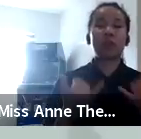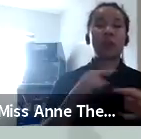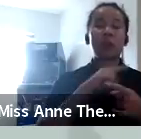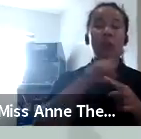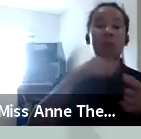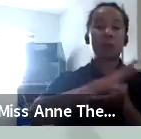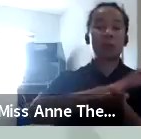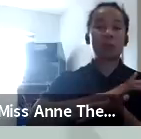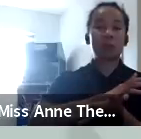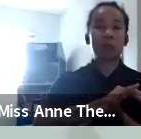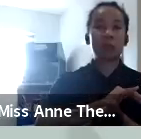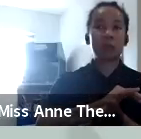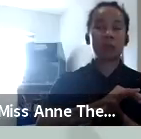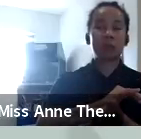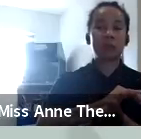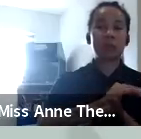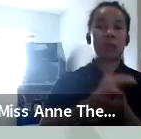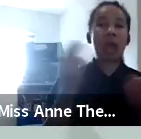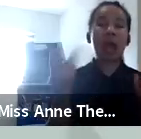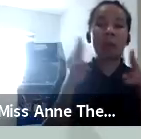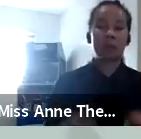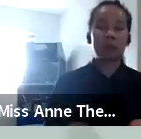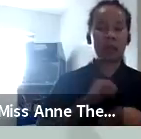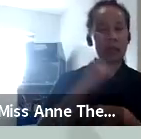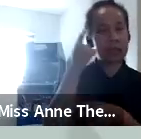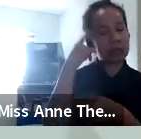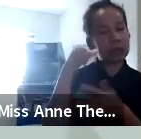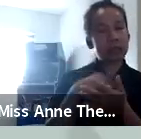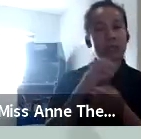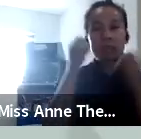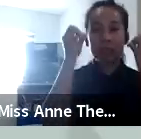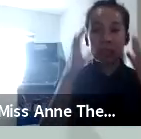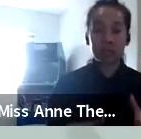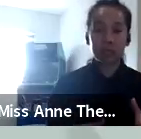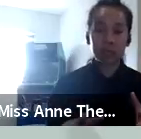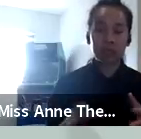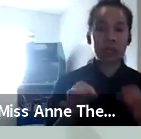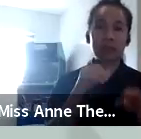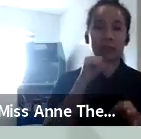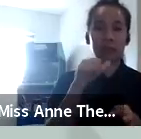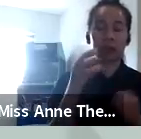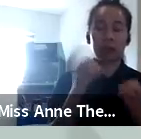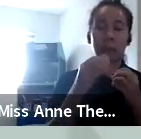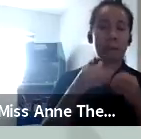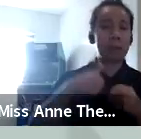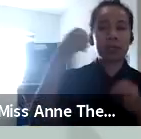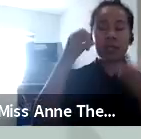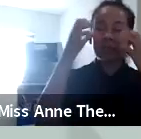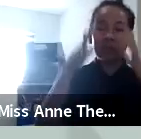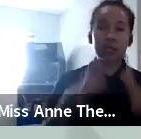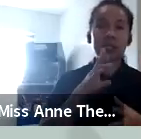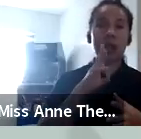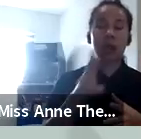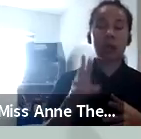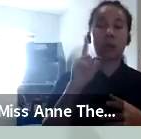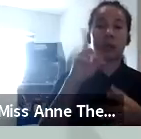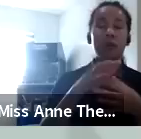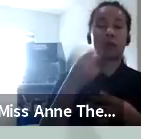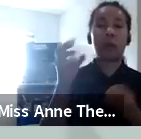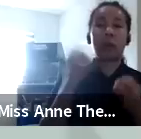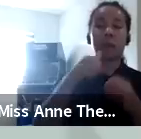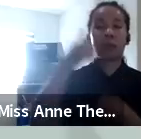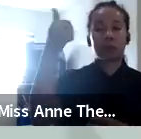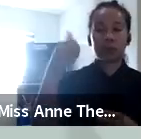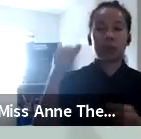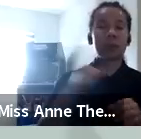hit, it I think it's the teacher, if not the most, teachers are one of the most